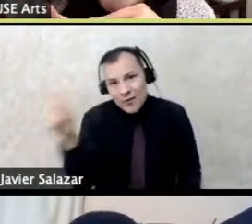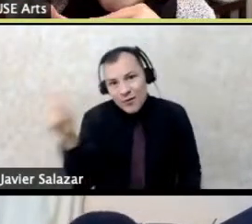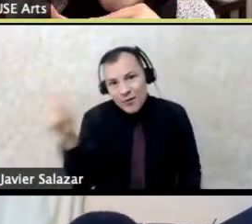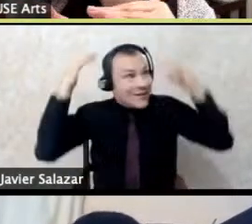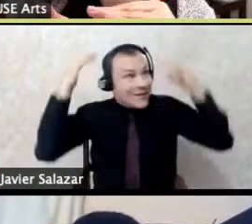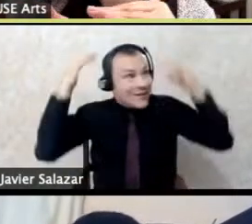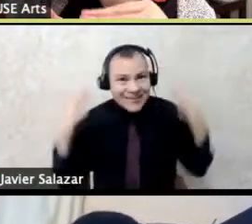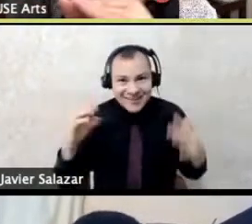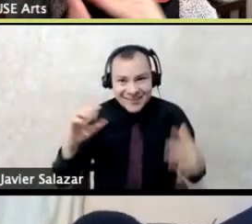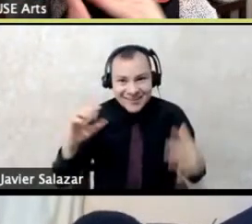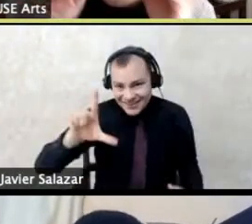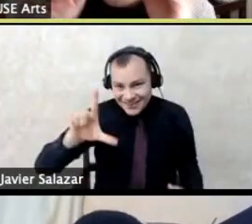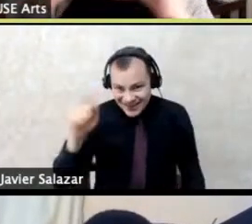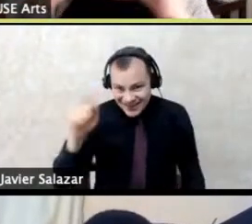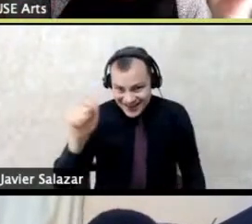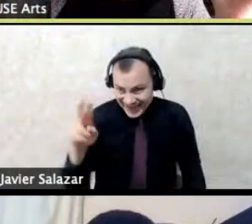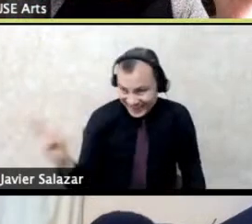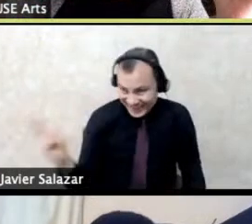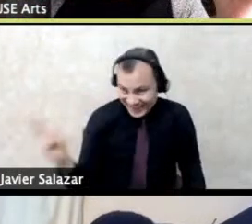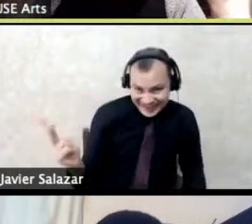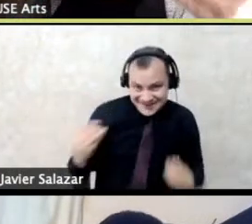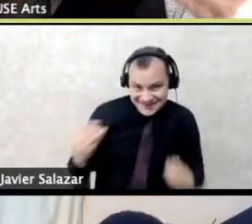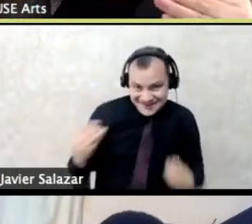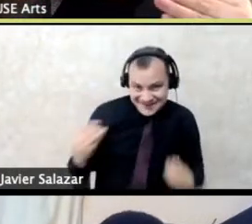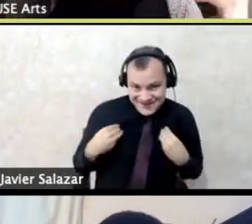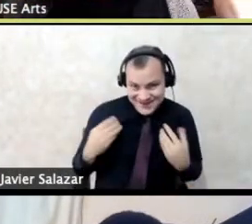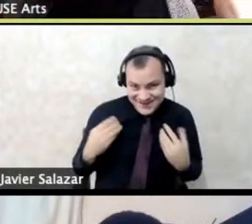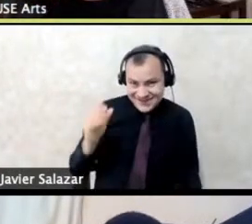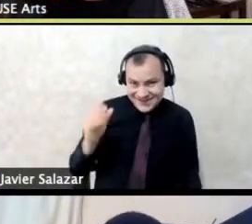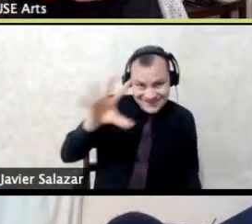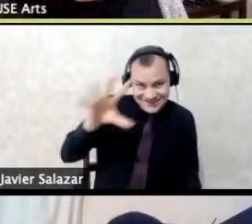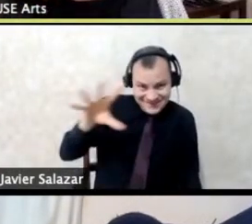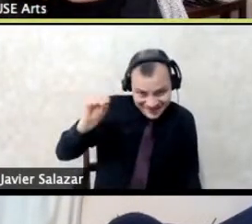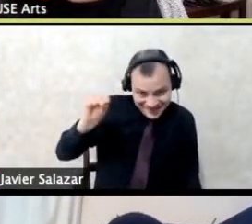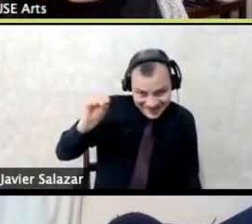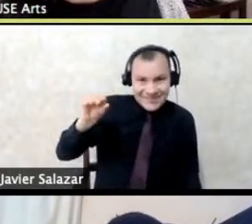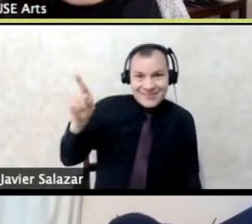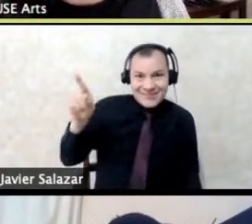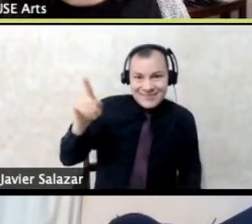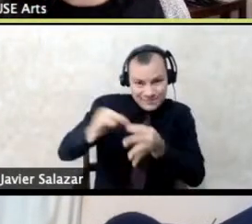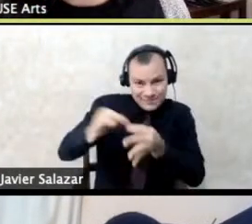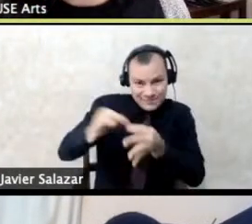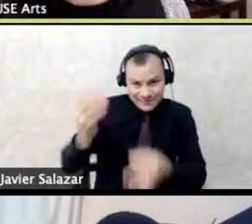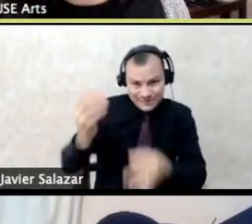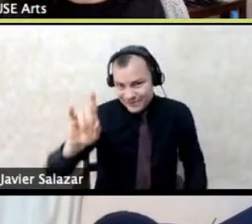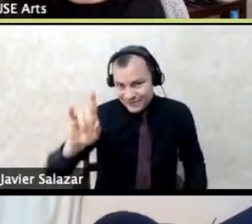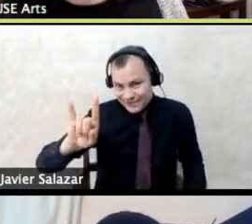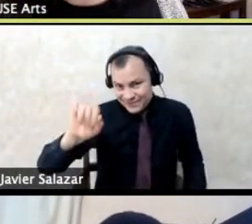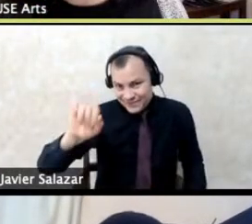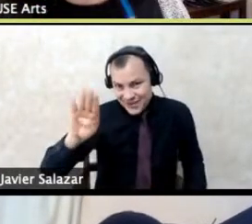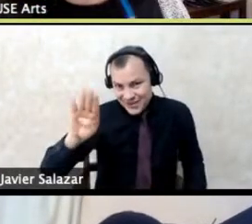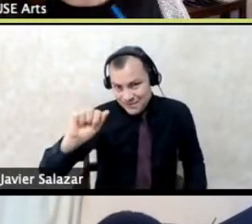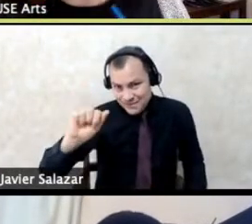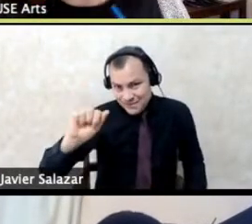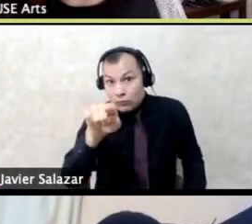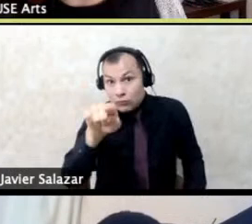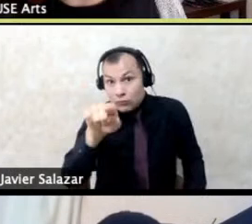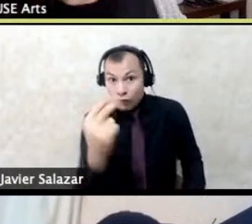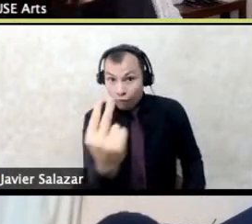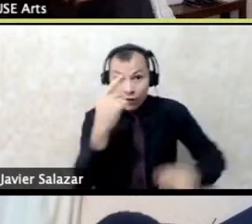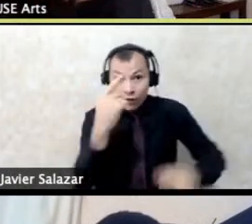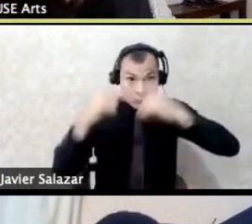to draw a line of comparison with our colleagues from Quimbaya, although I'm also from Quimbaya.